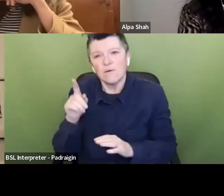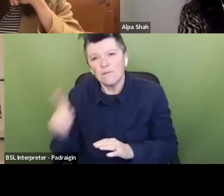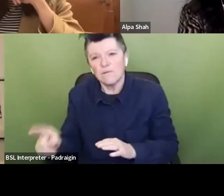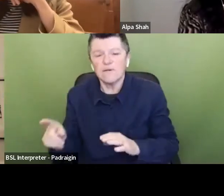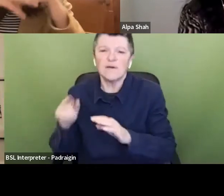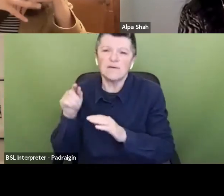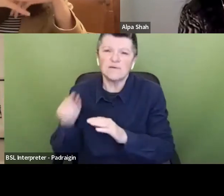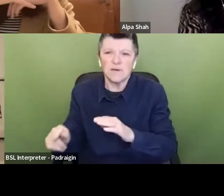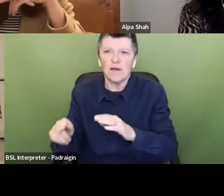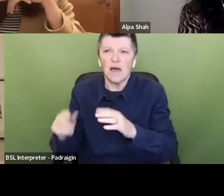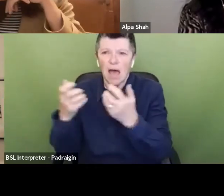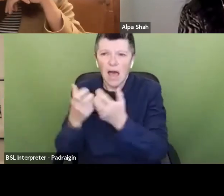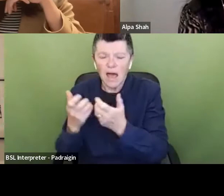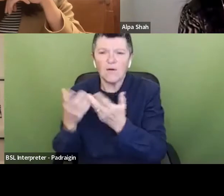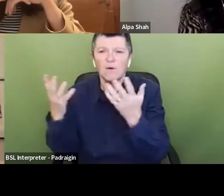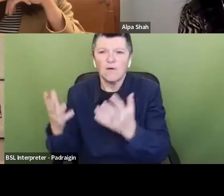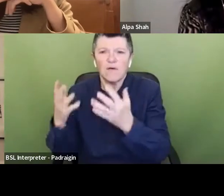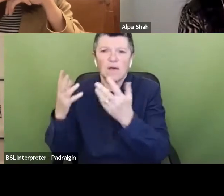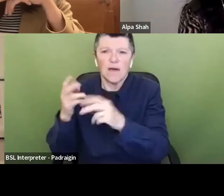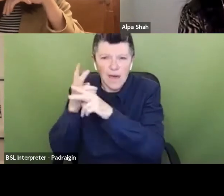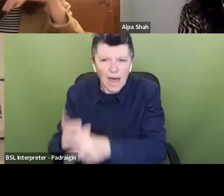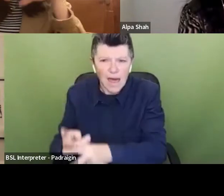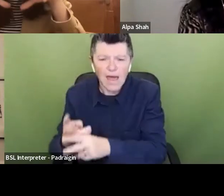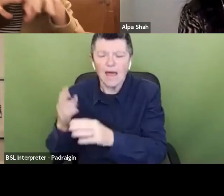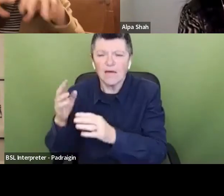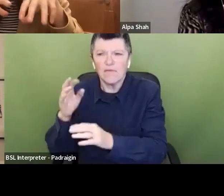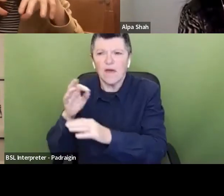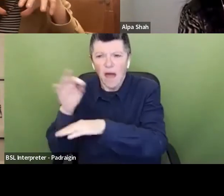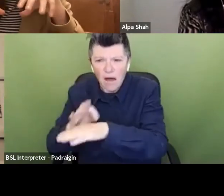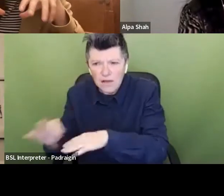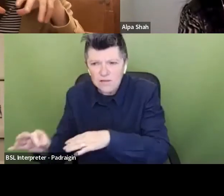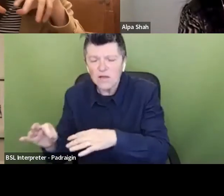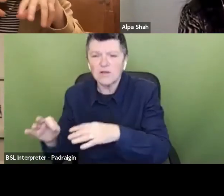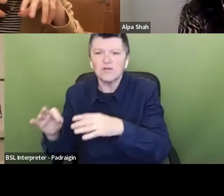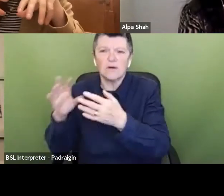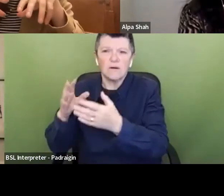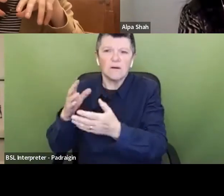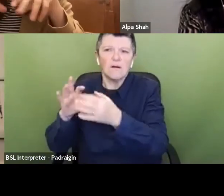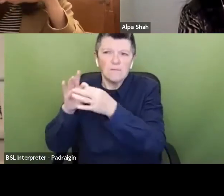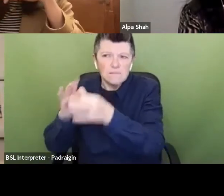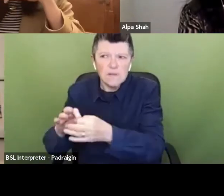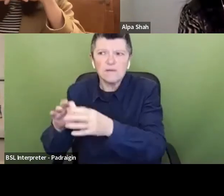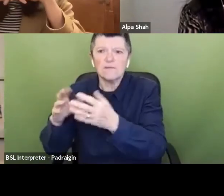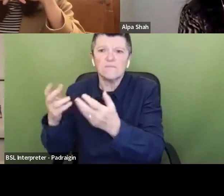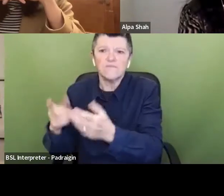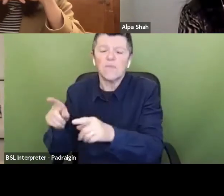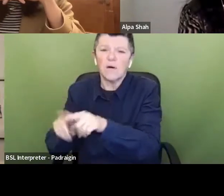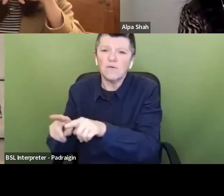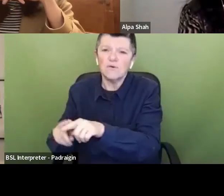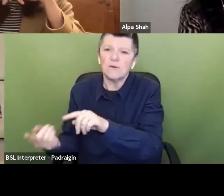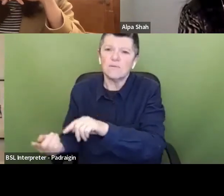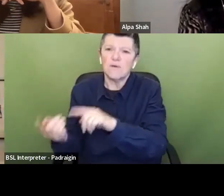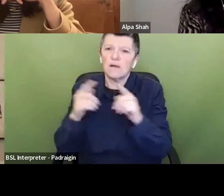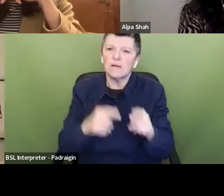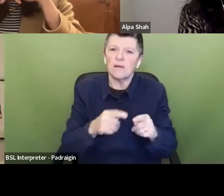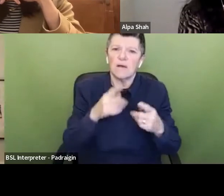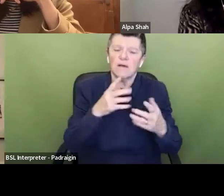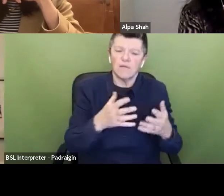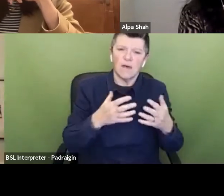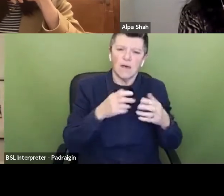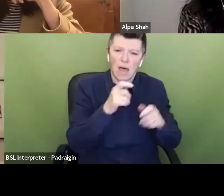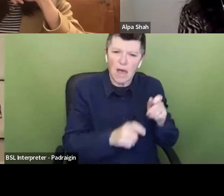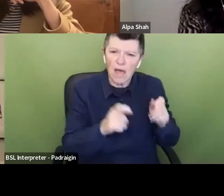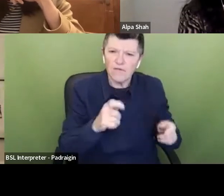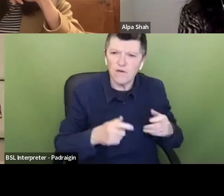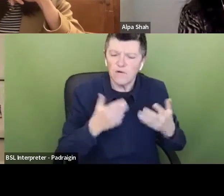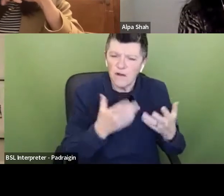relate to each other. The third one is that I show the importance of ethnographically studying what belonging means, and how people in London create